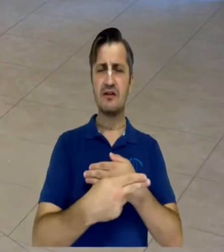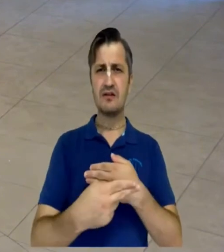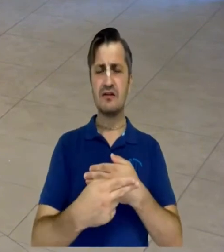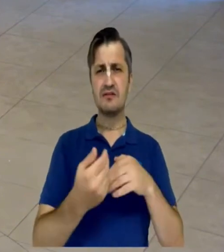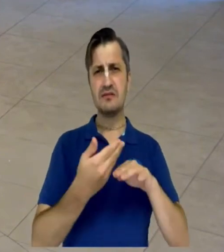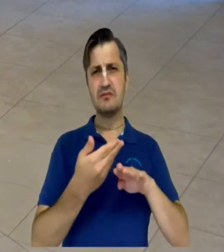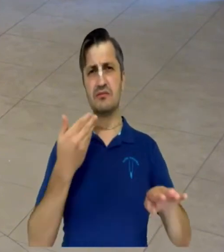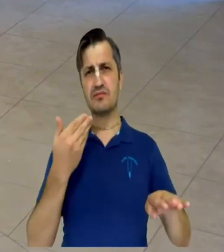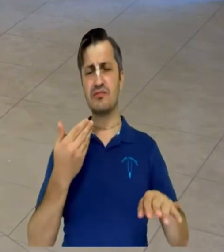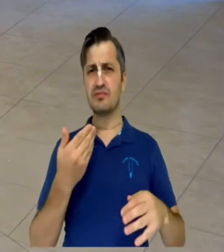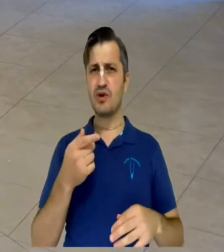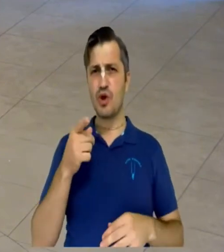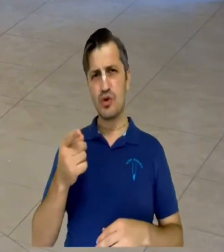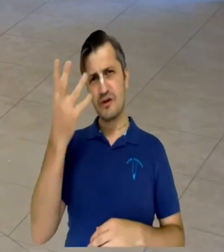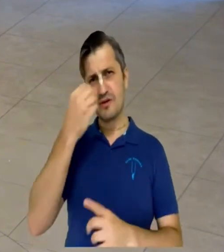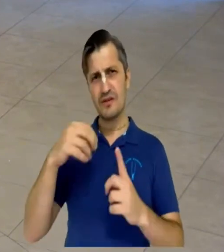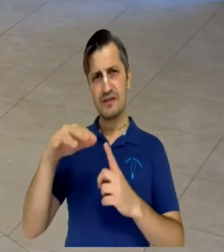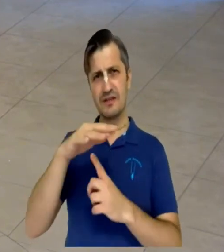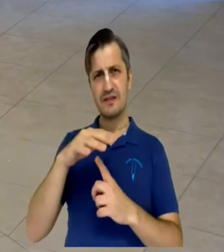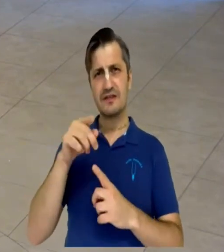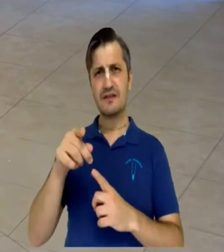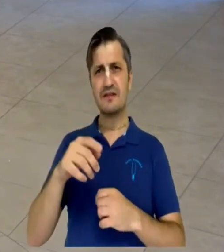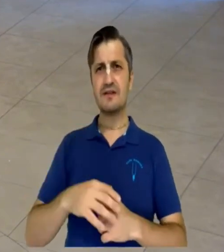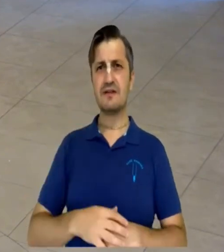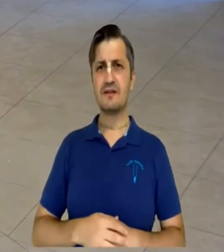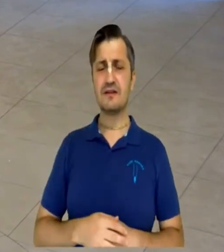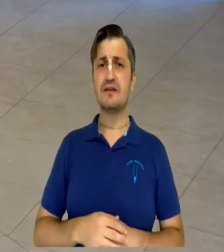years spent in the higher planets, and then you have to come back